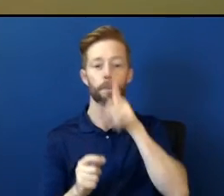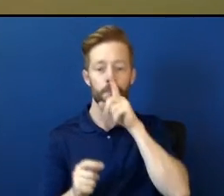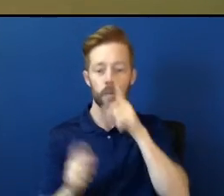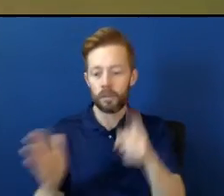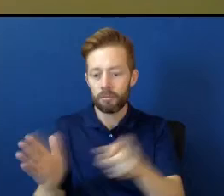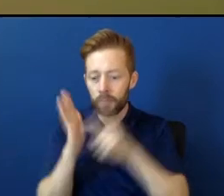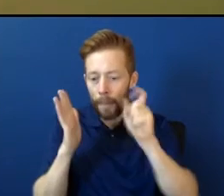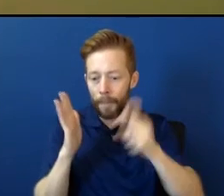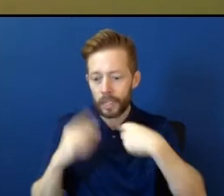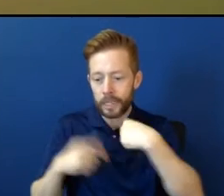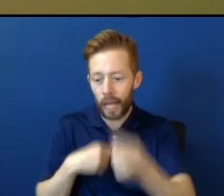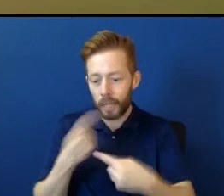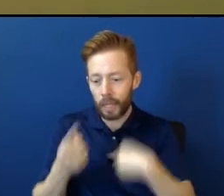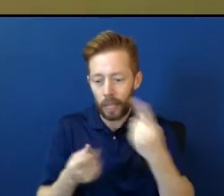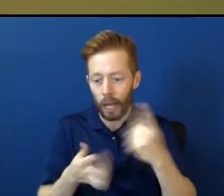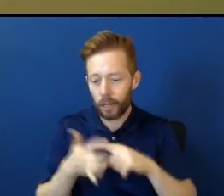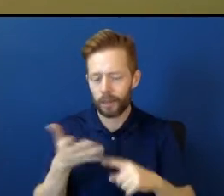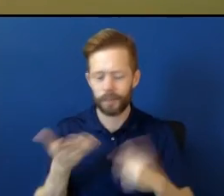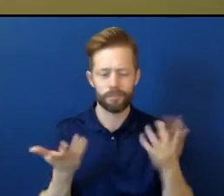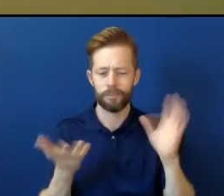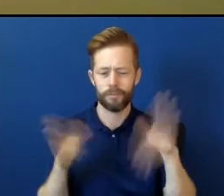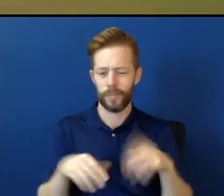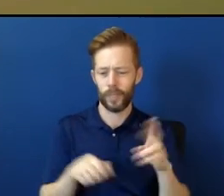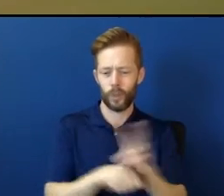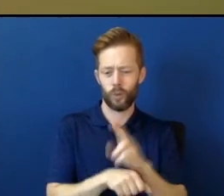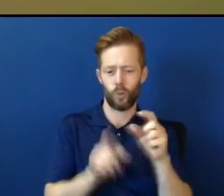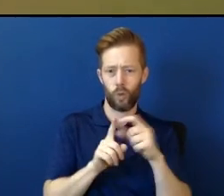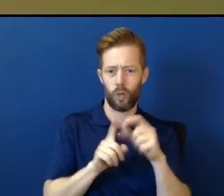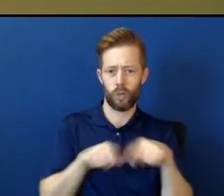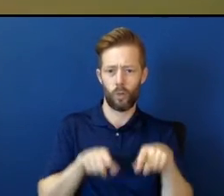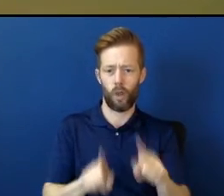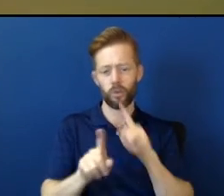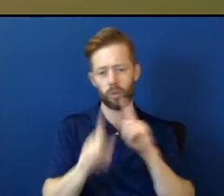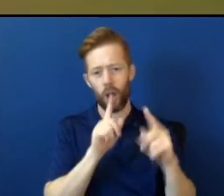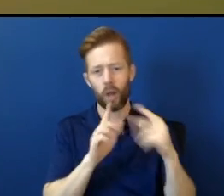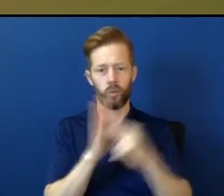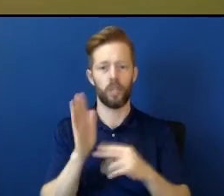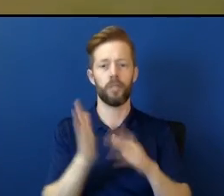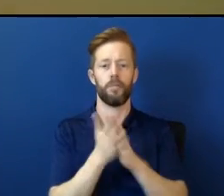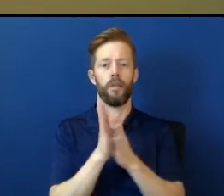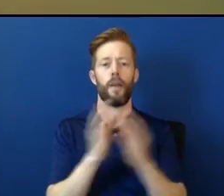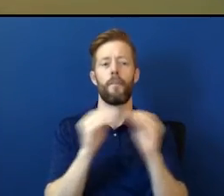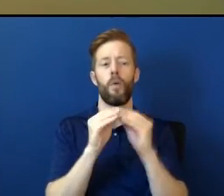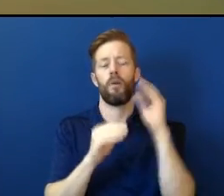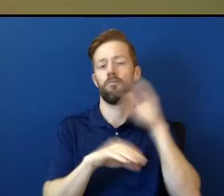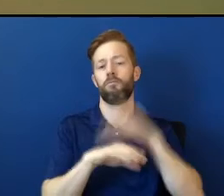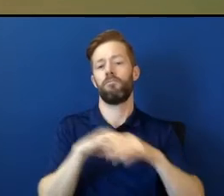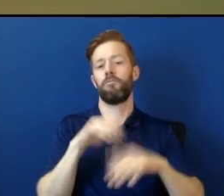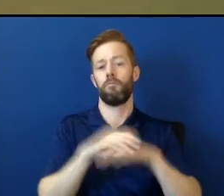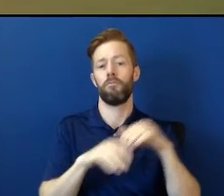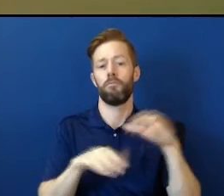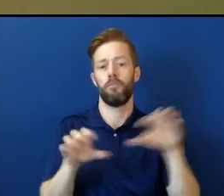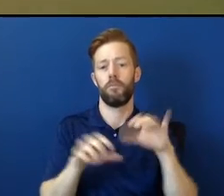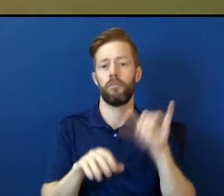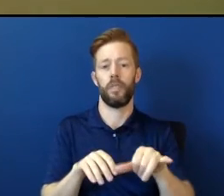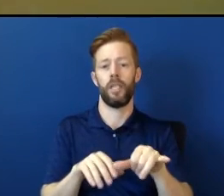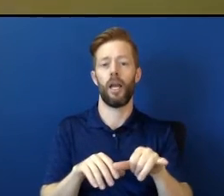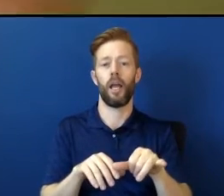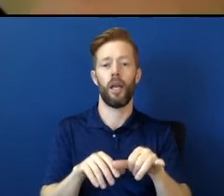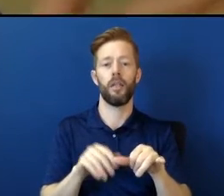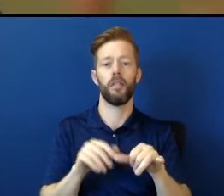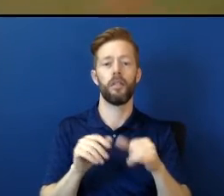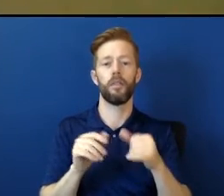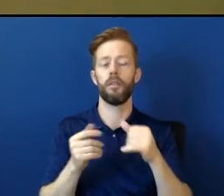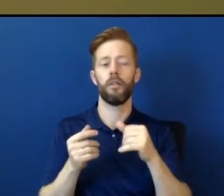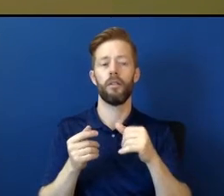You just start talking. You just use words while you talk and read, and then you just get more comfortable doing it, pulling away from